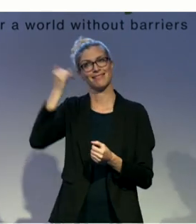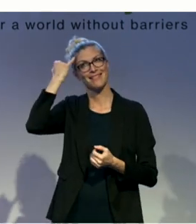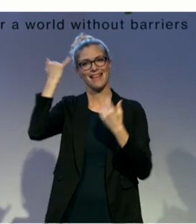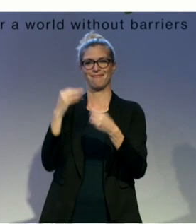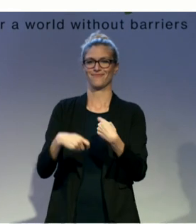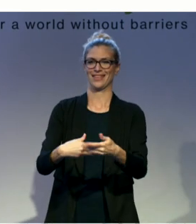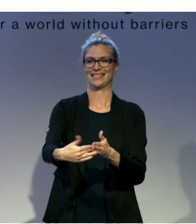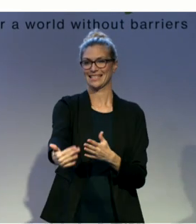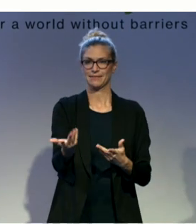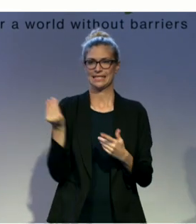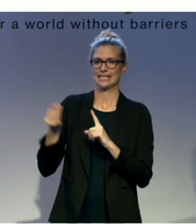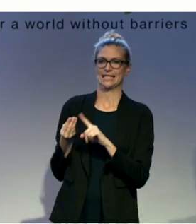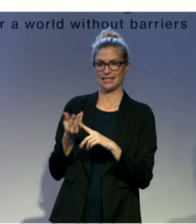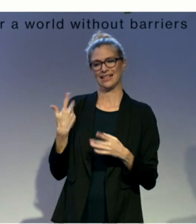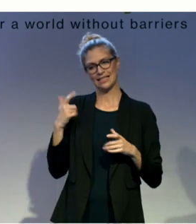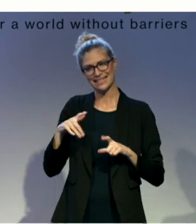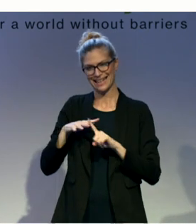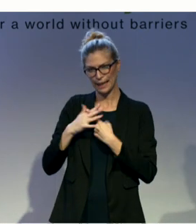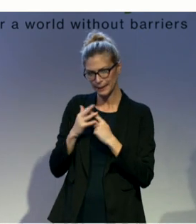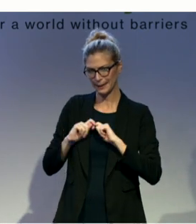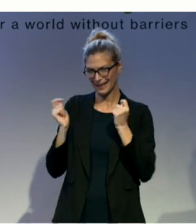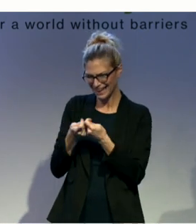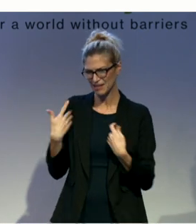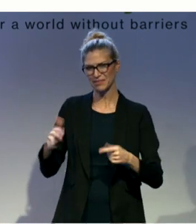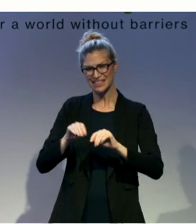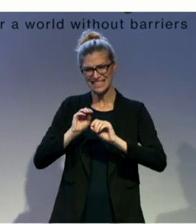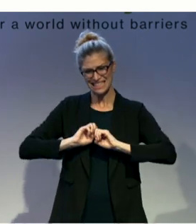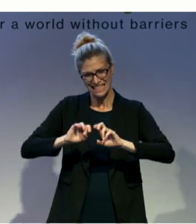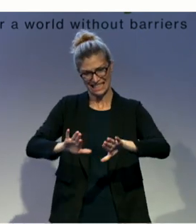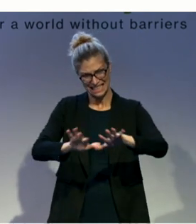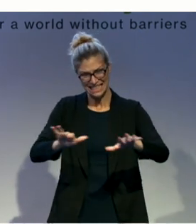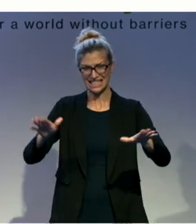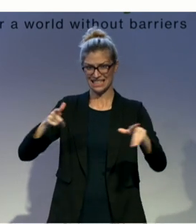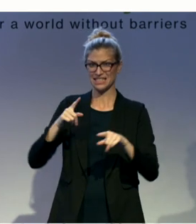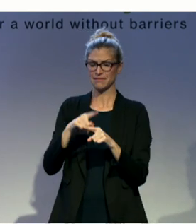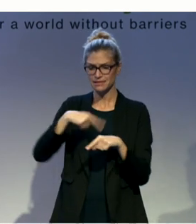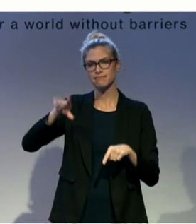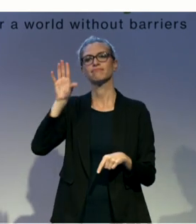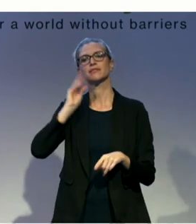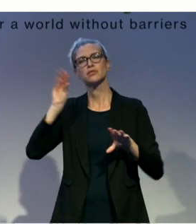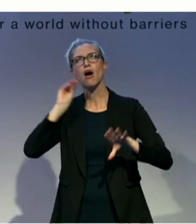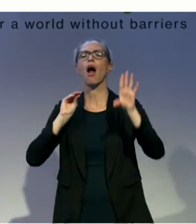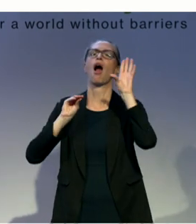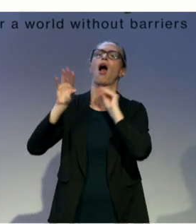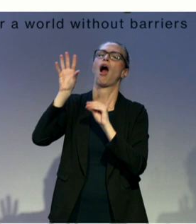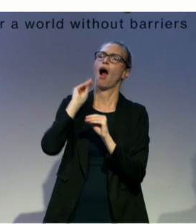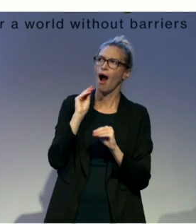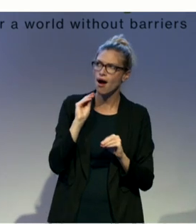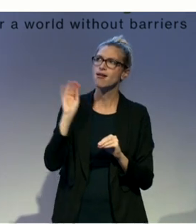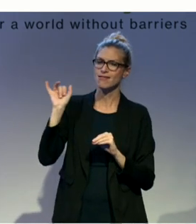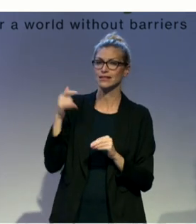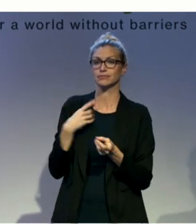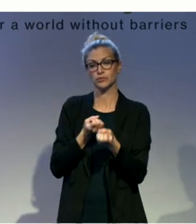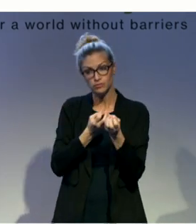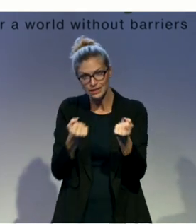team is also working on spreading information. We are sharing our experiences and helping other organizations in Serbia